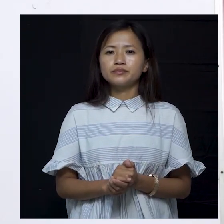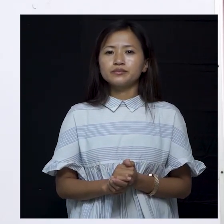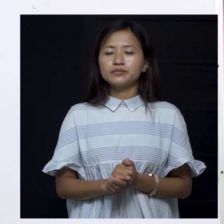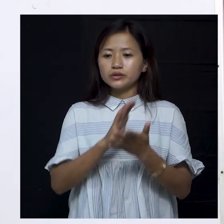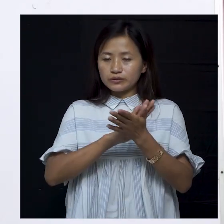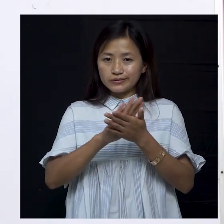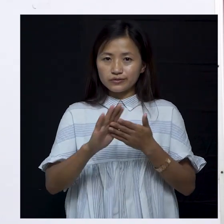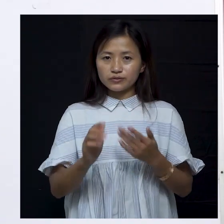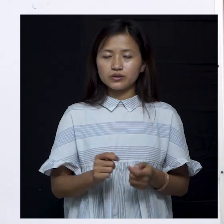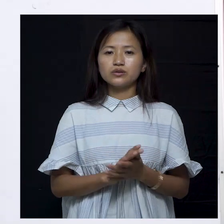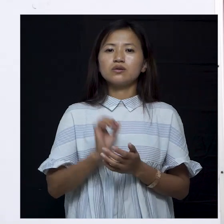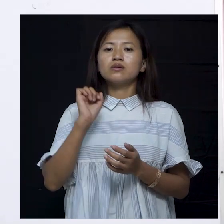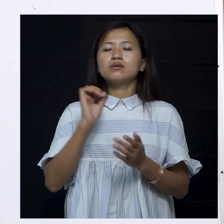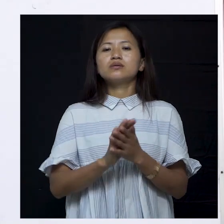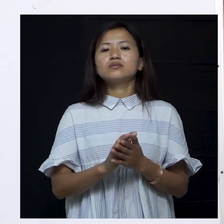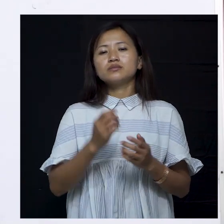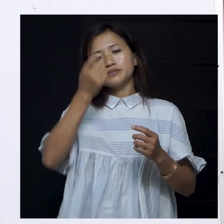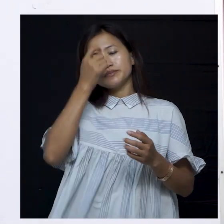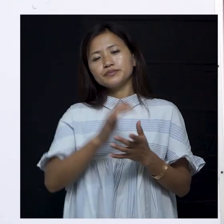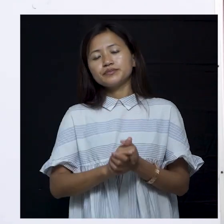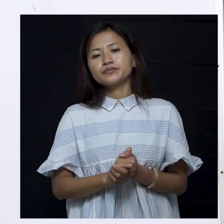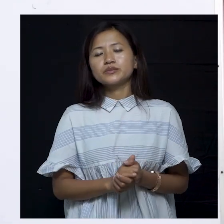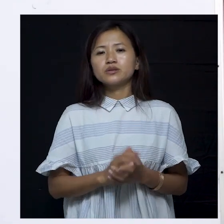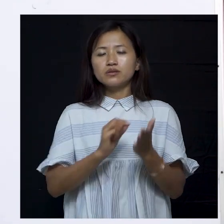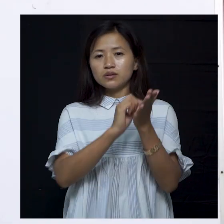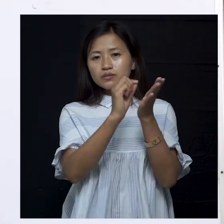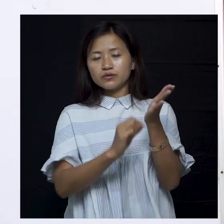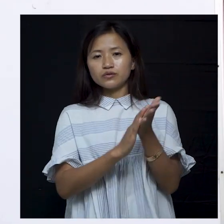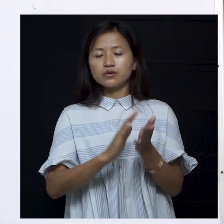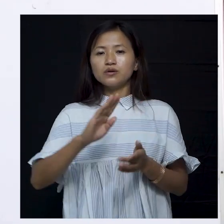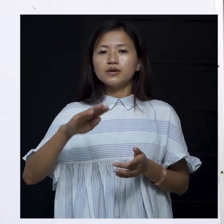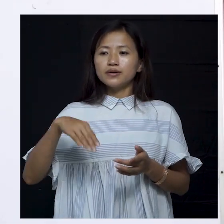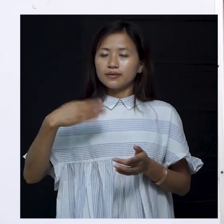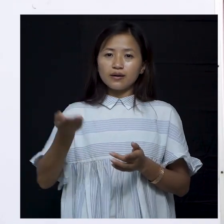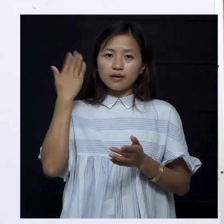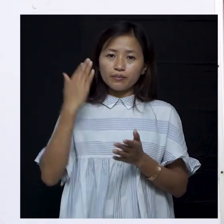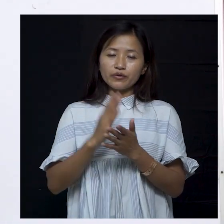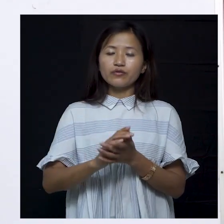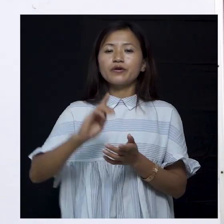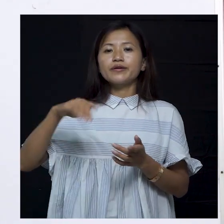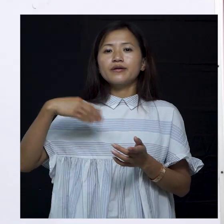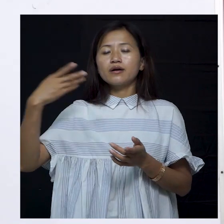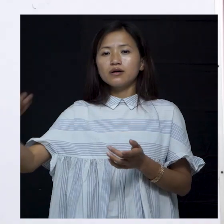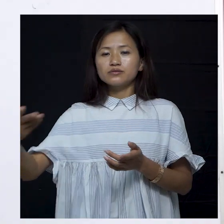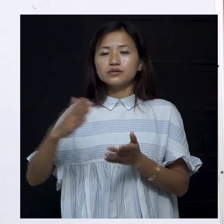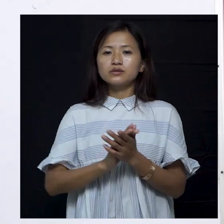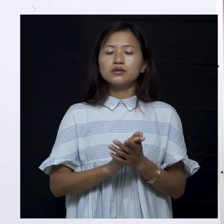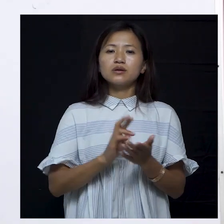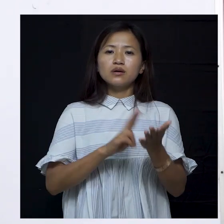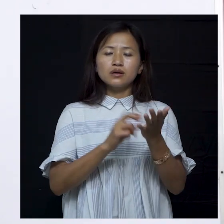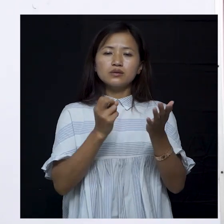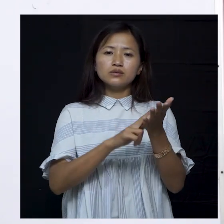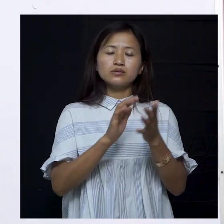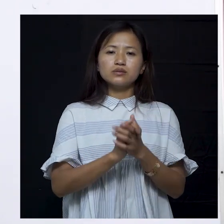order to clarify your doubt, you can put commas before and after the clauses if it is a